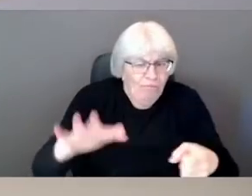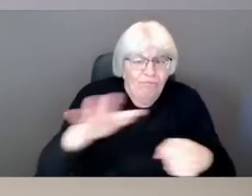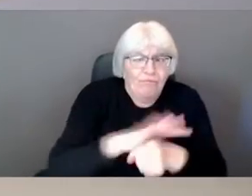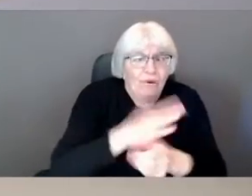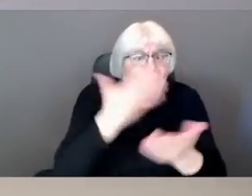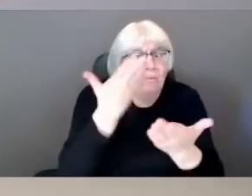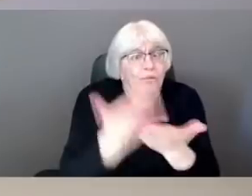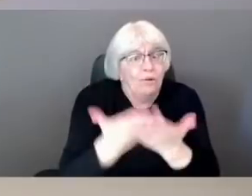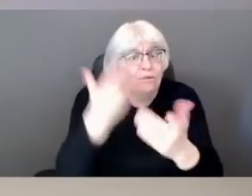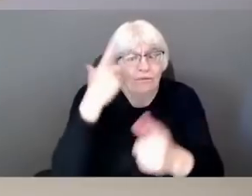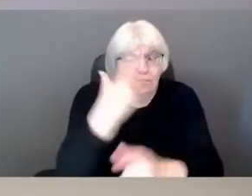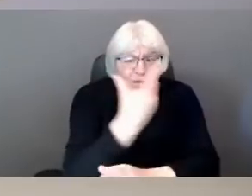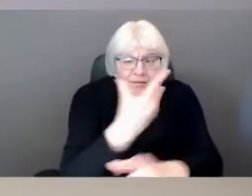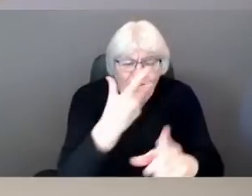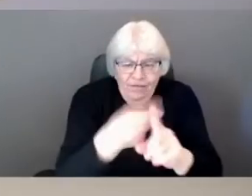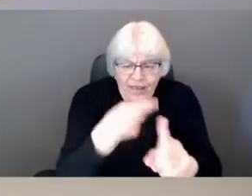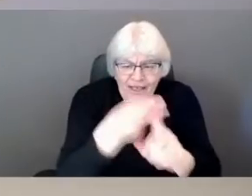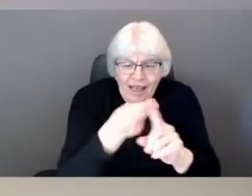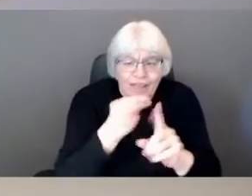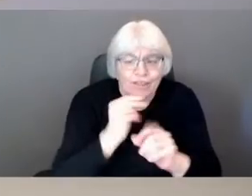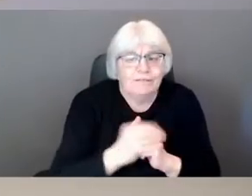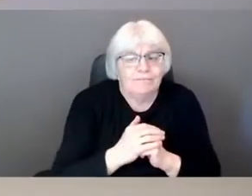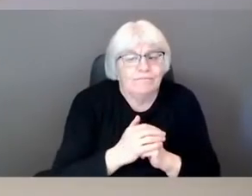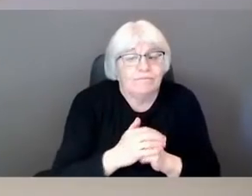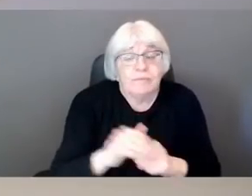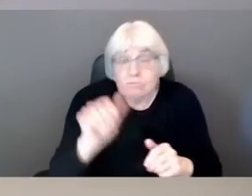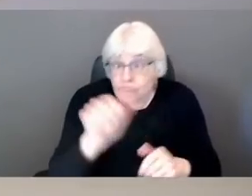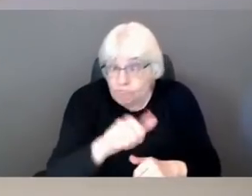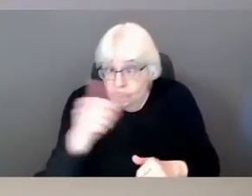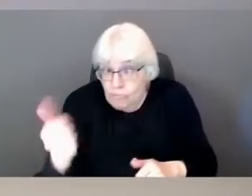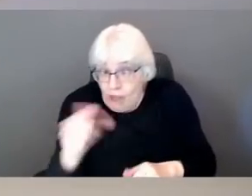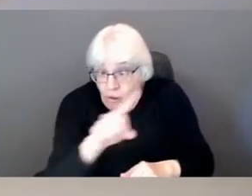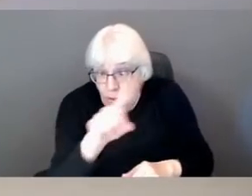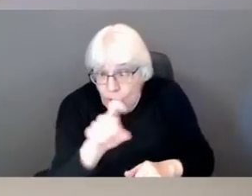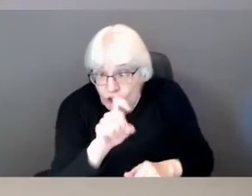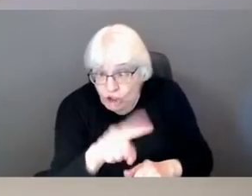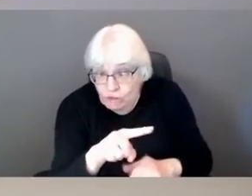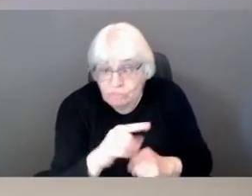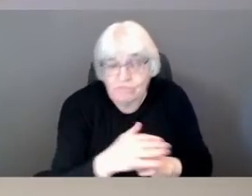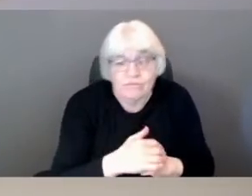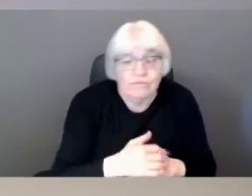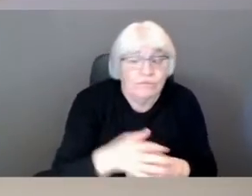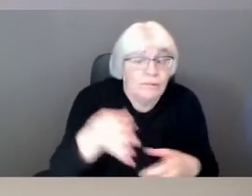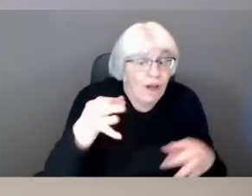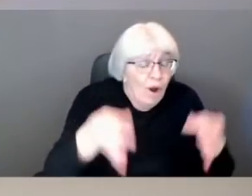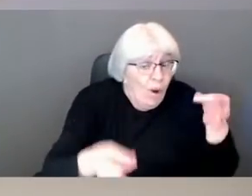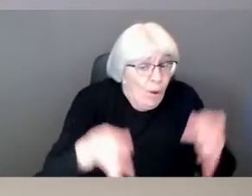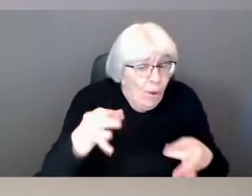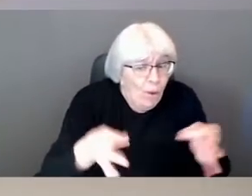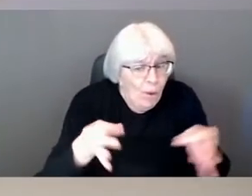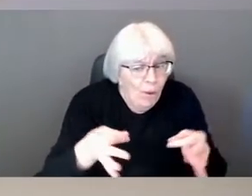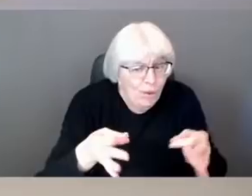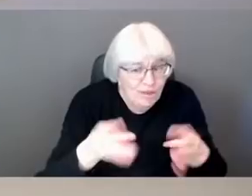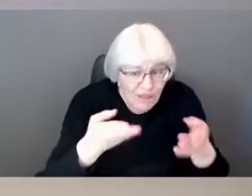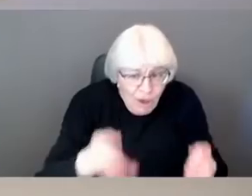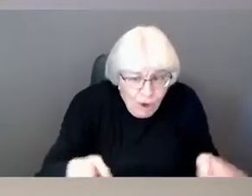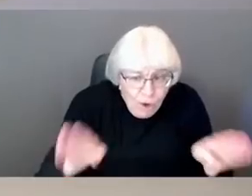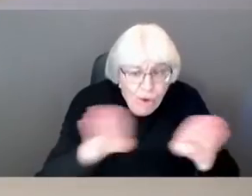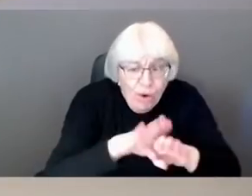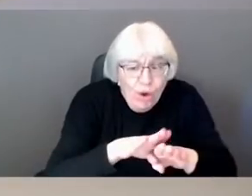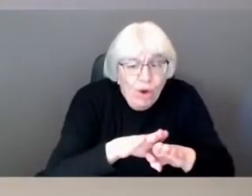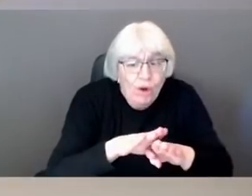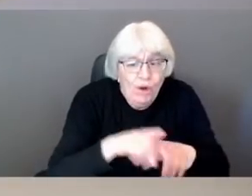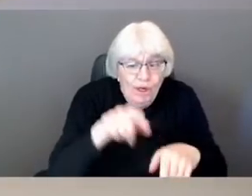question. The provincial courts, courts are closed in Charlottetown. Just wondering if that is considered a public